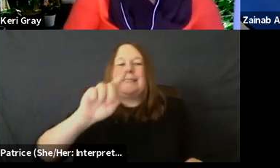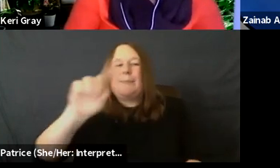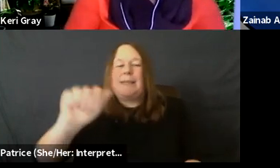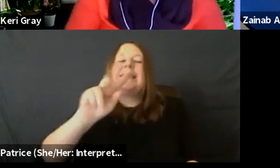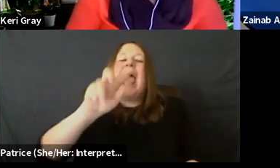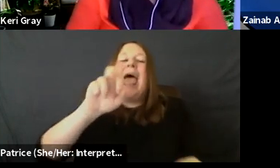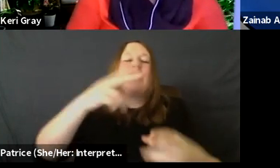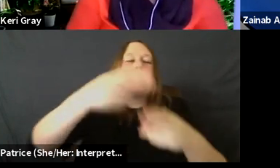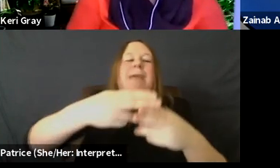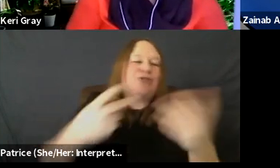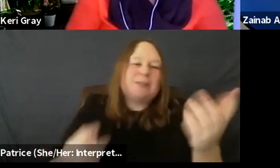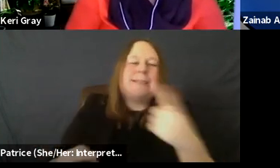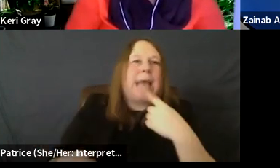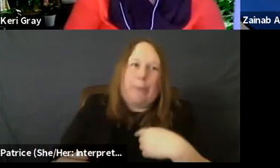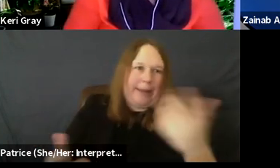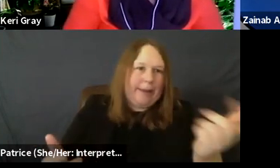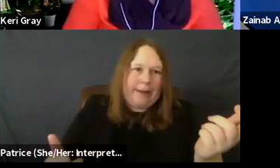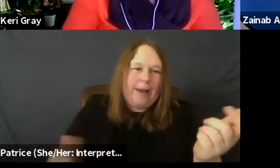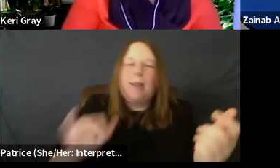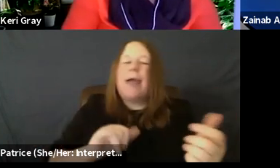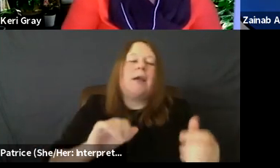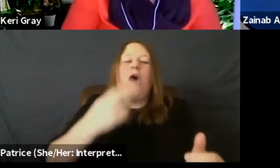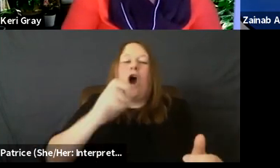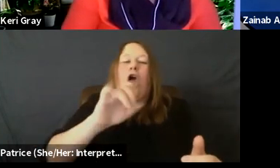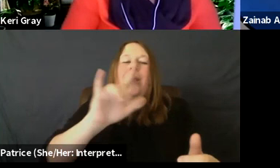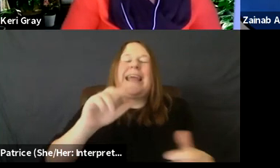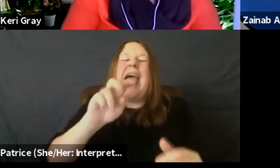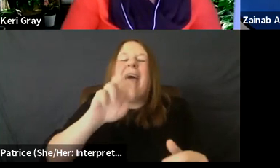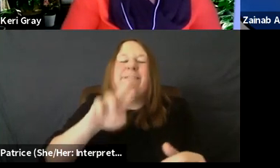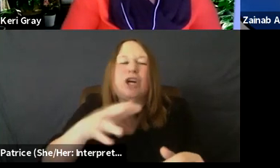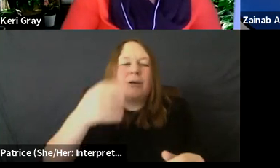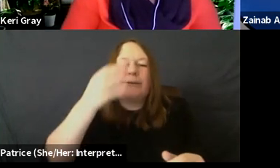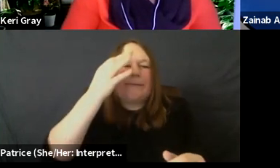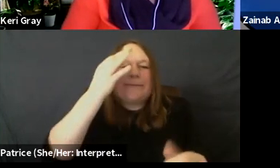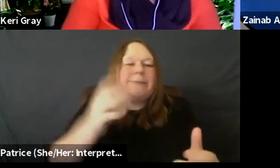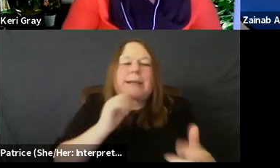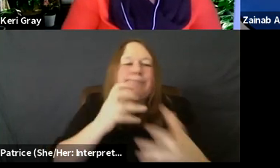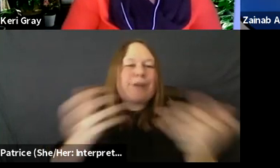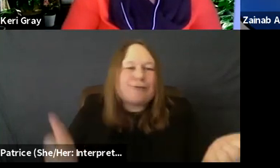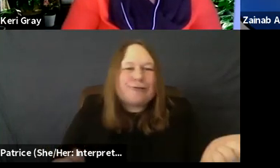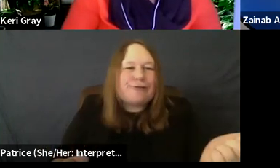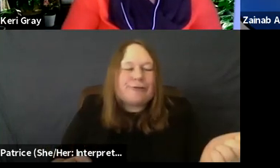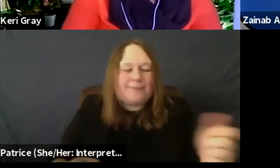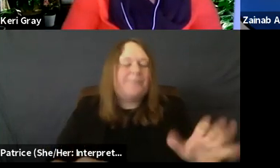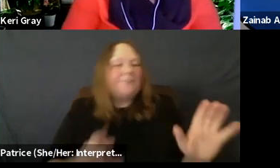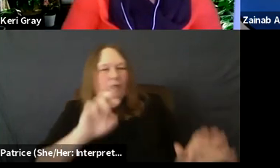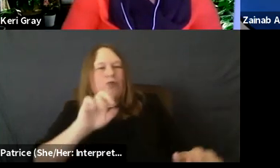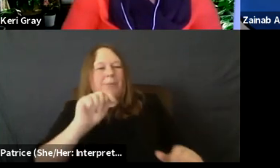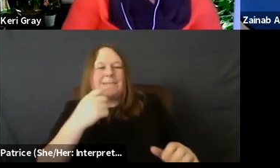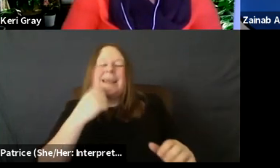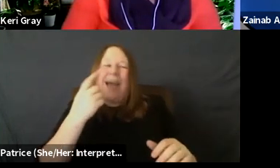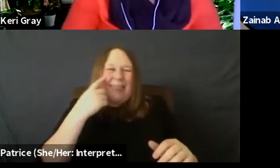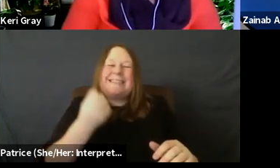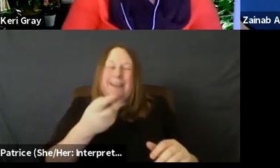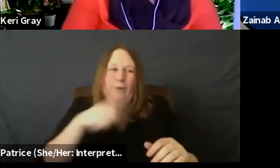ever mentioned. Like hardly ever. Yeah, you know, I think several of you have